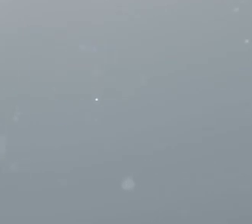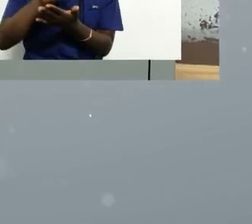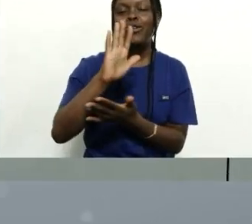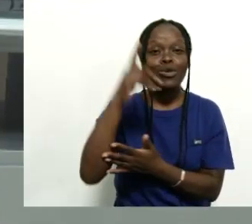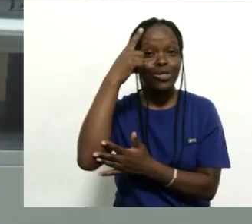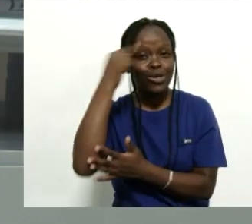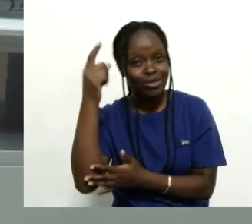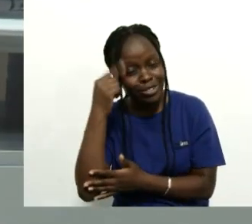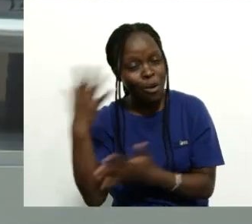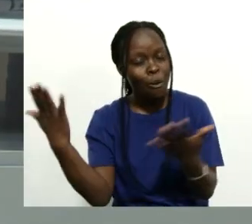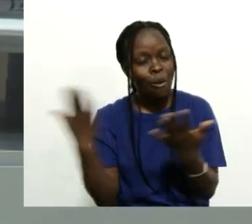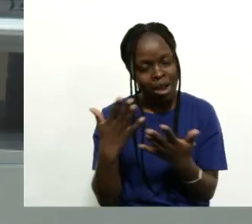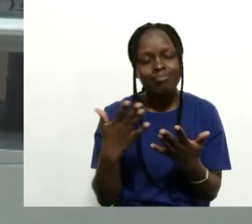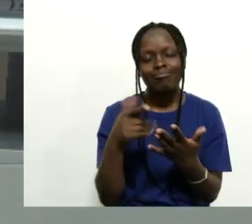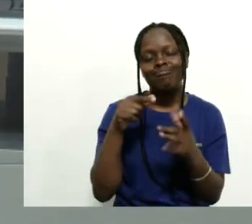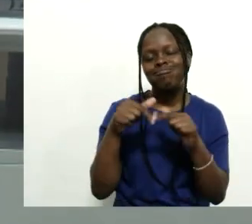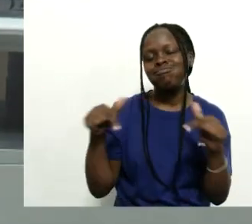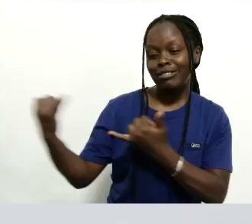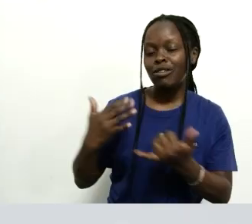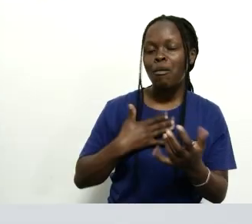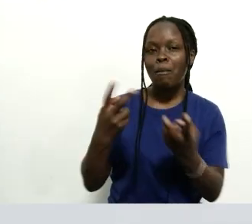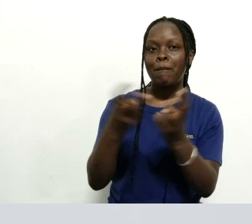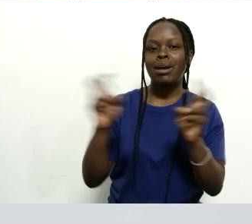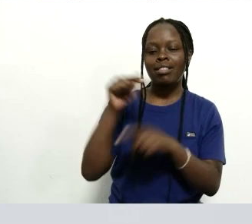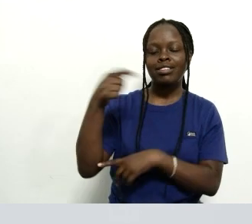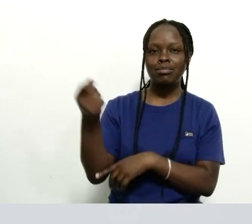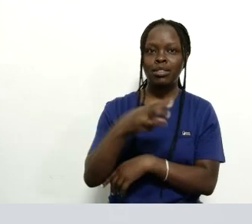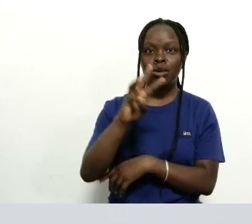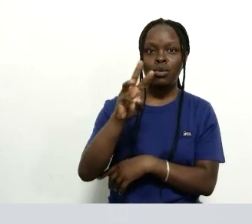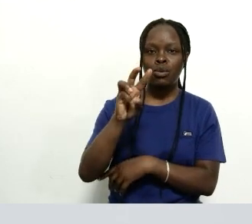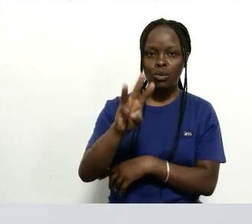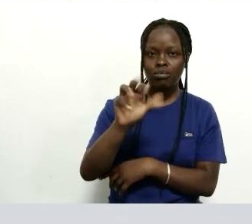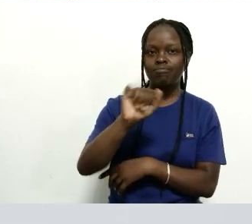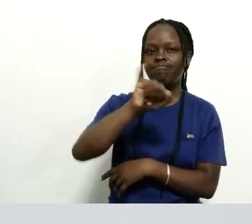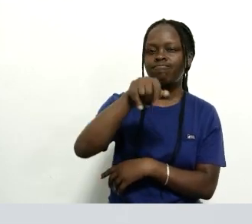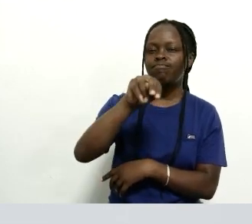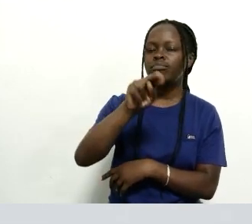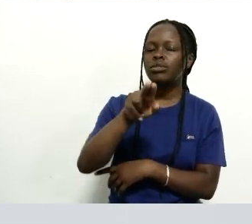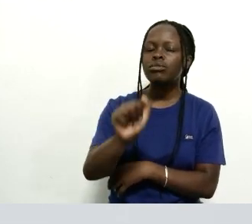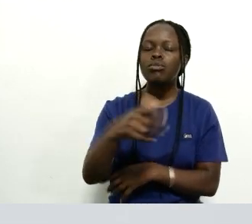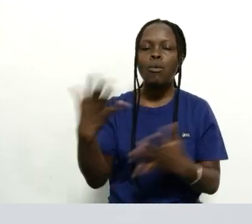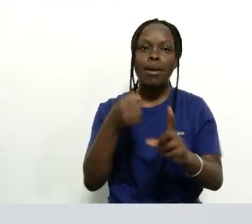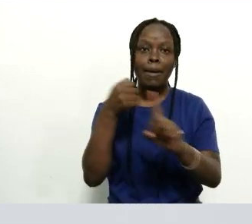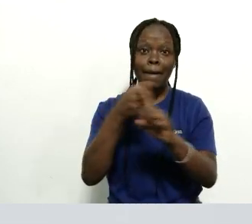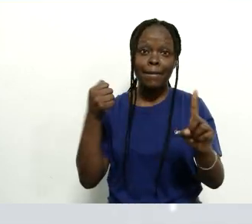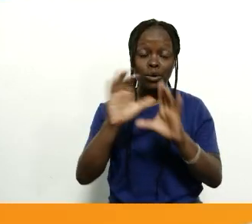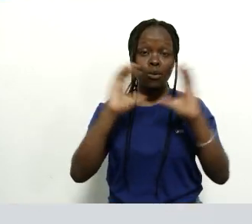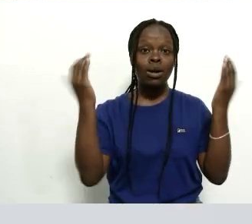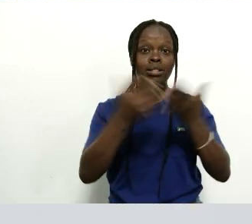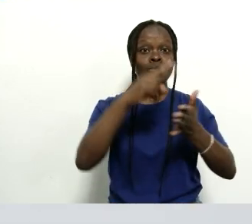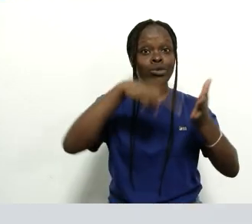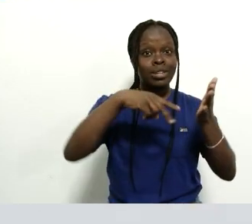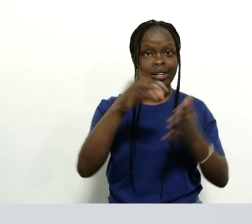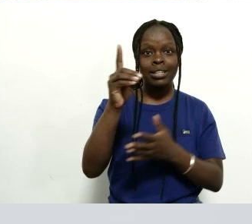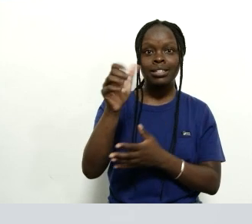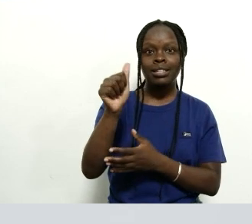edtechmonday@mastercardfdn.org. Allow me to introduce our panel for this month. Wanjiku Gwadhoni, Regional Manager of Impact and Evaluation at Worldreader, Danielle